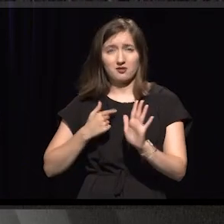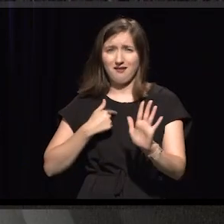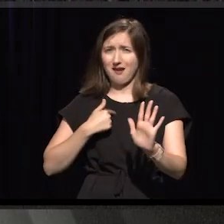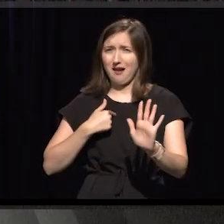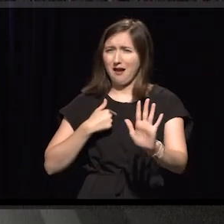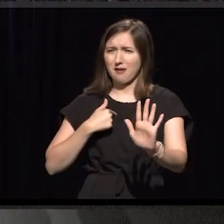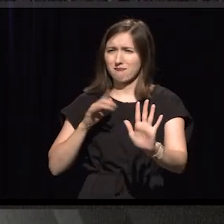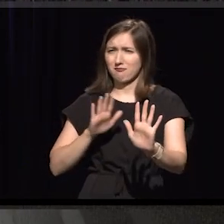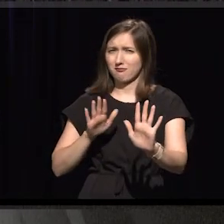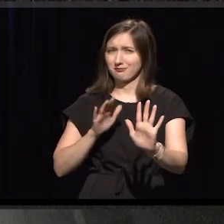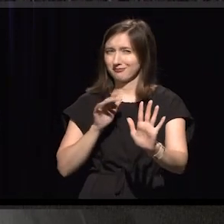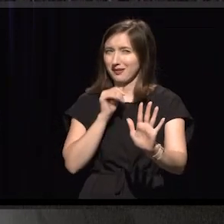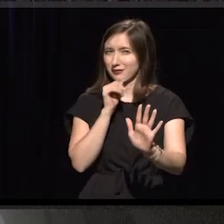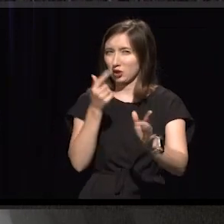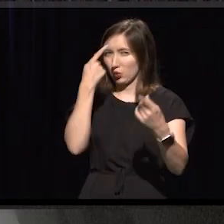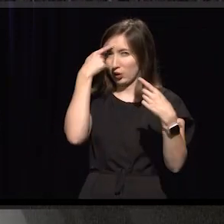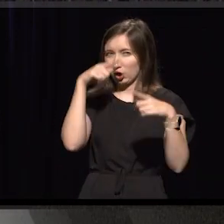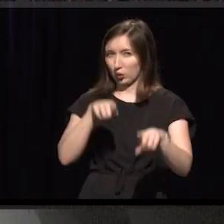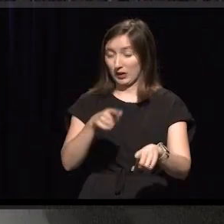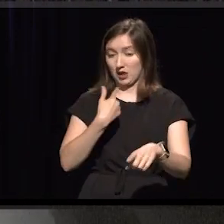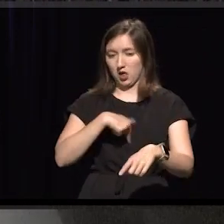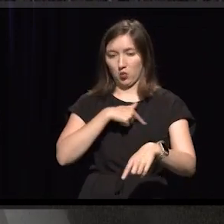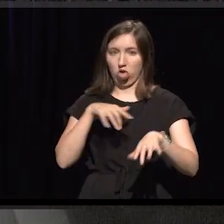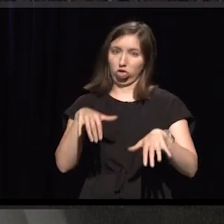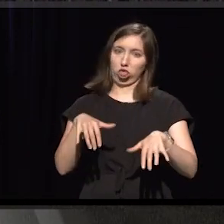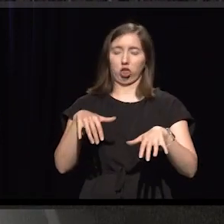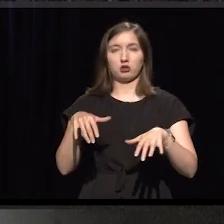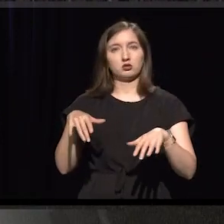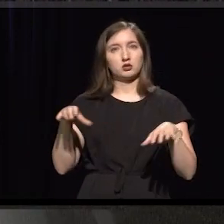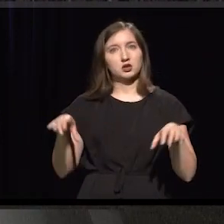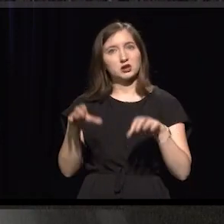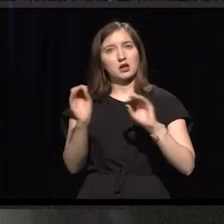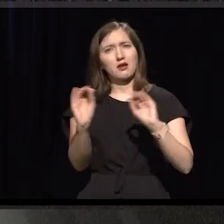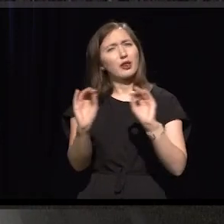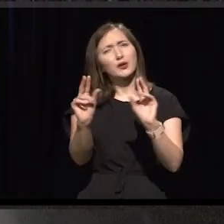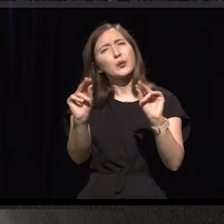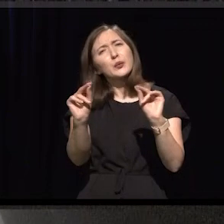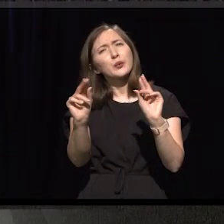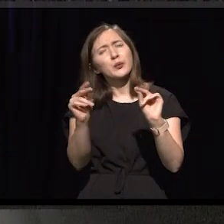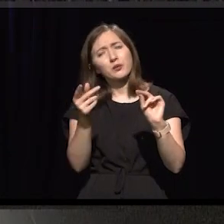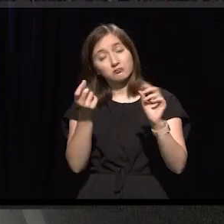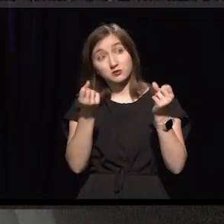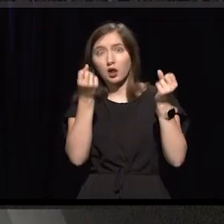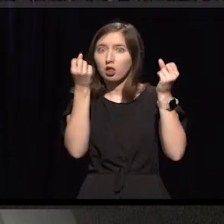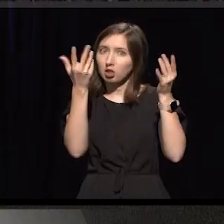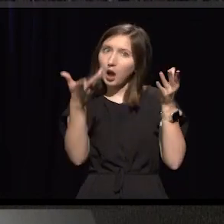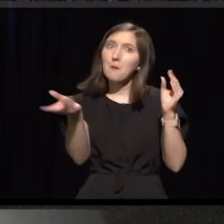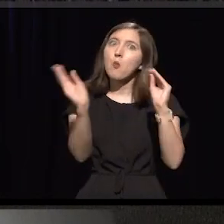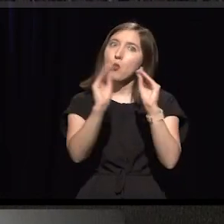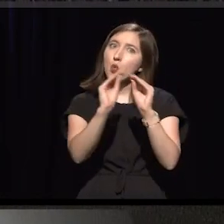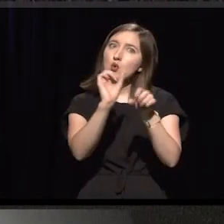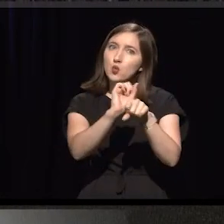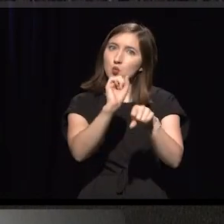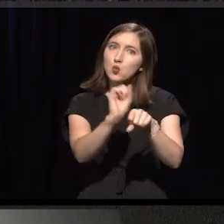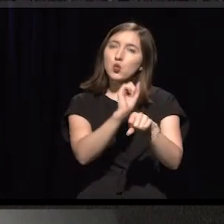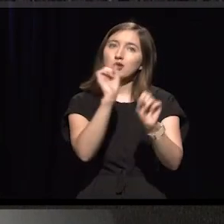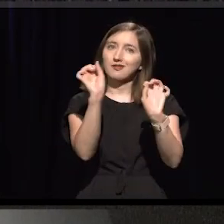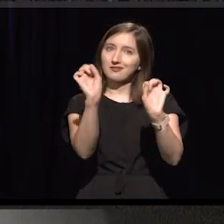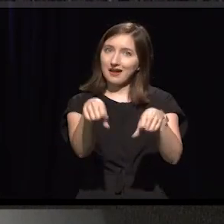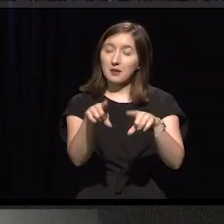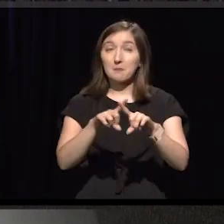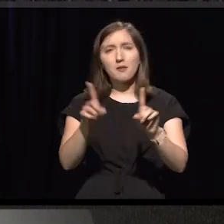with the characterization that we have done nothing. There's a lot of work yet to be done. But keep in mind, when we started